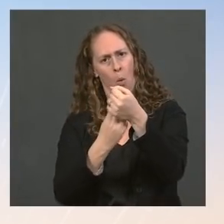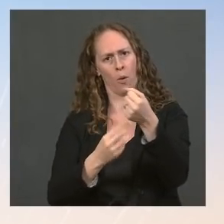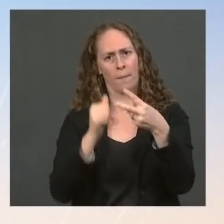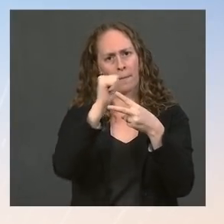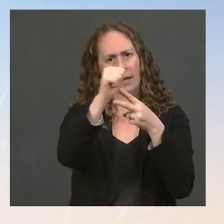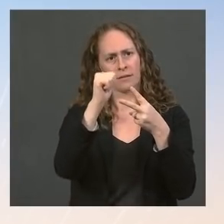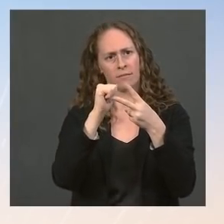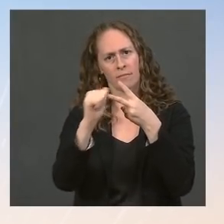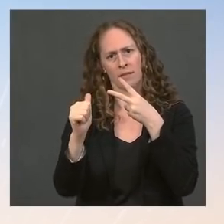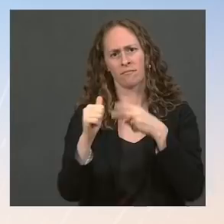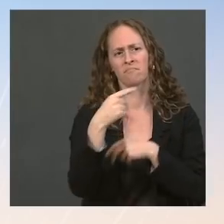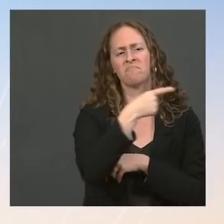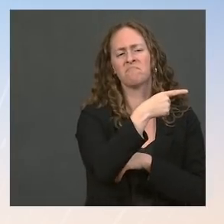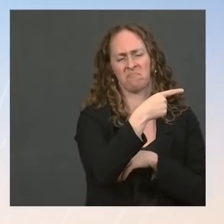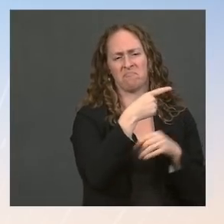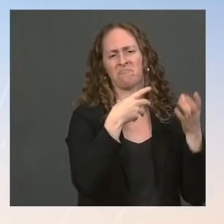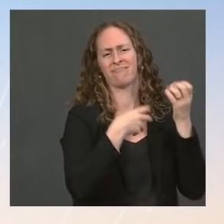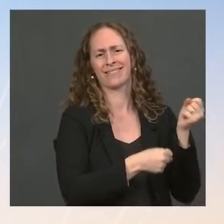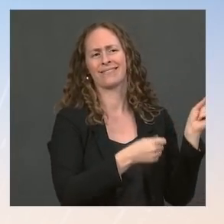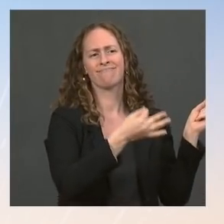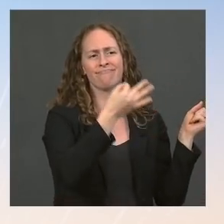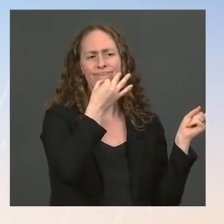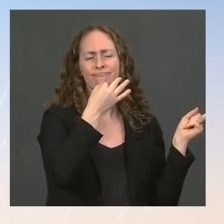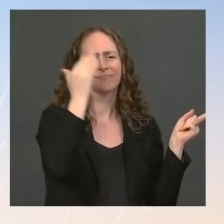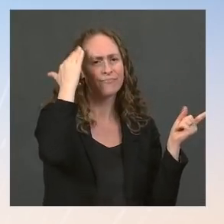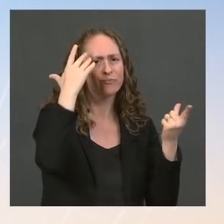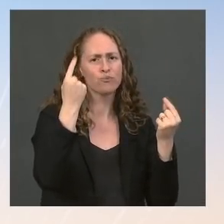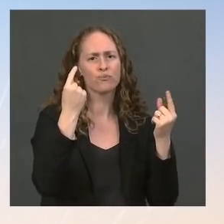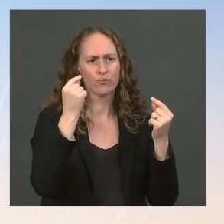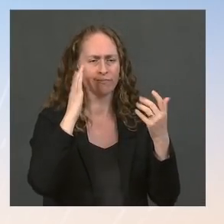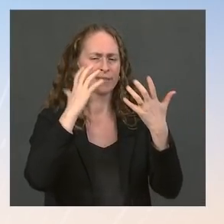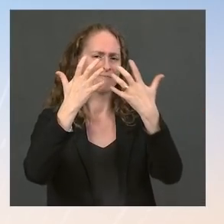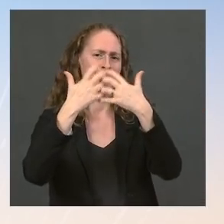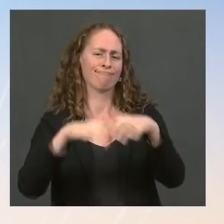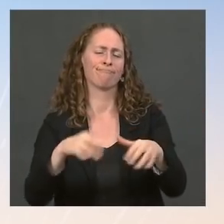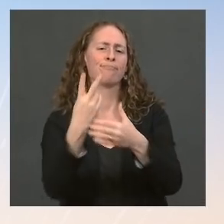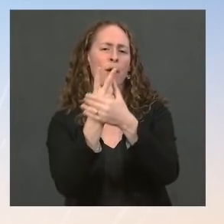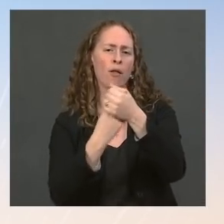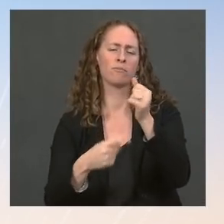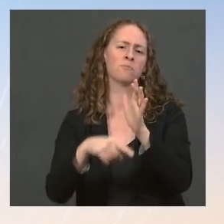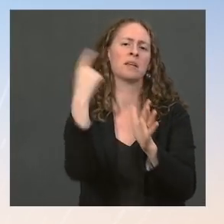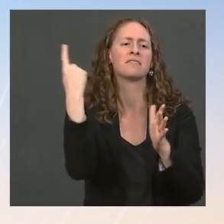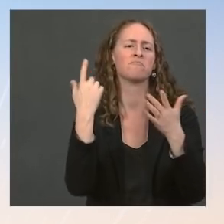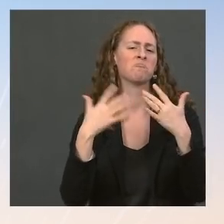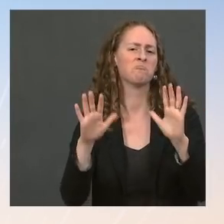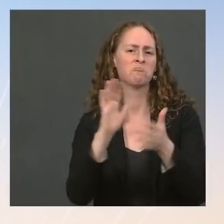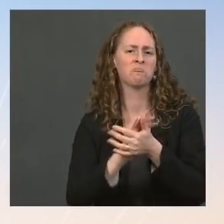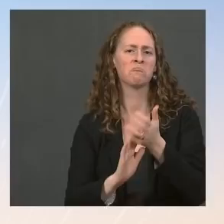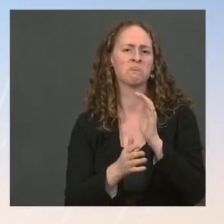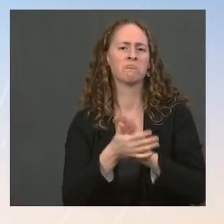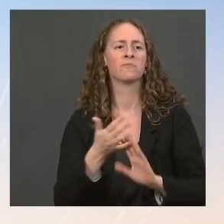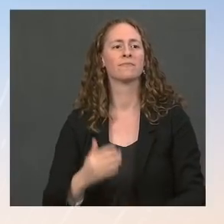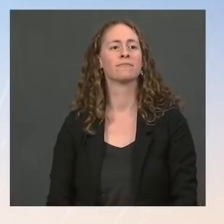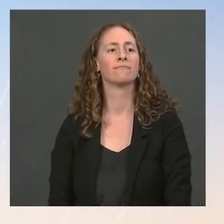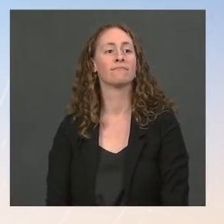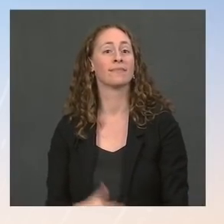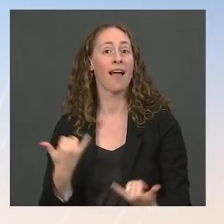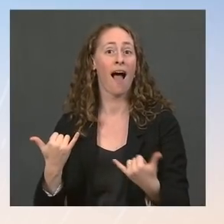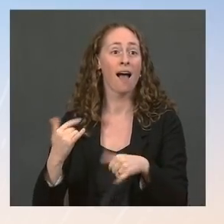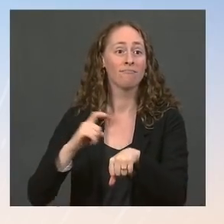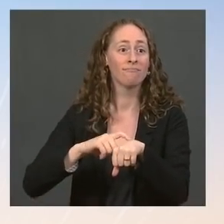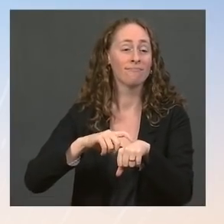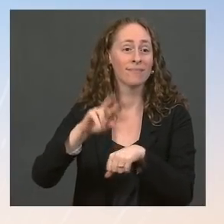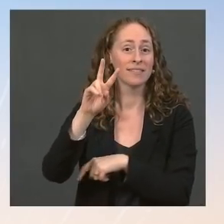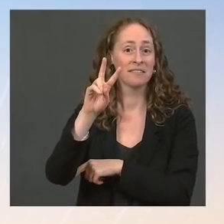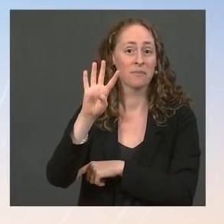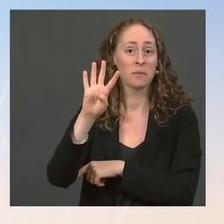around the clock to get both of these pieces of legislation done. I would say it's only 2:46 now. We have lots of time